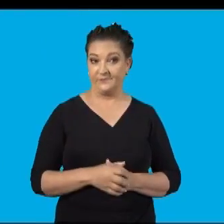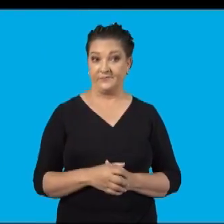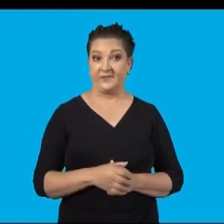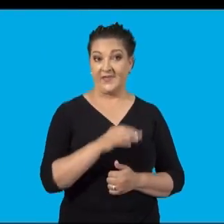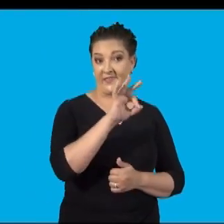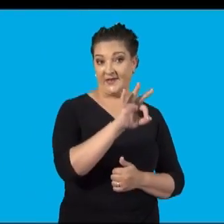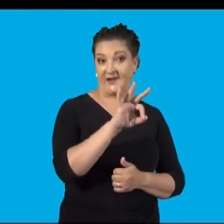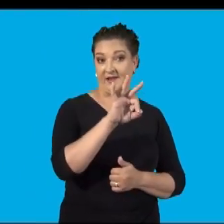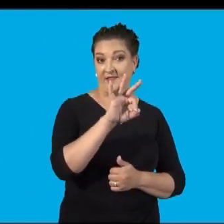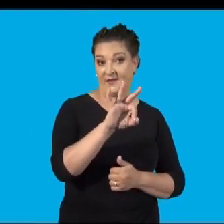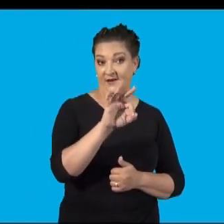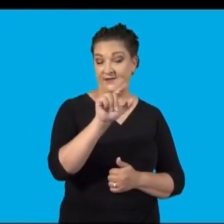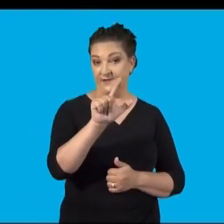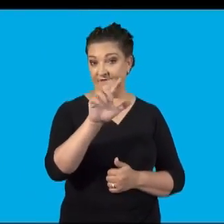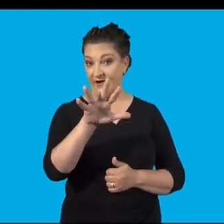337,500.